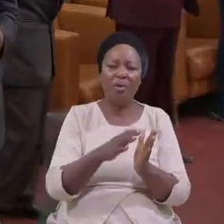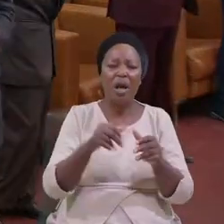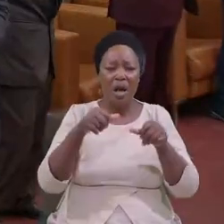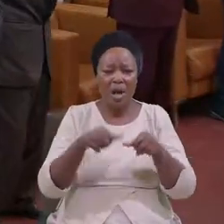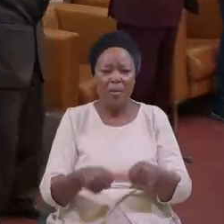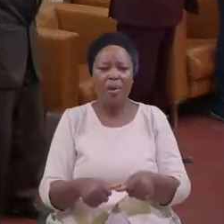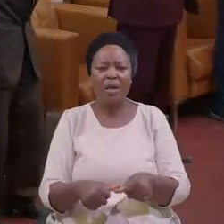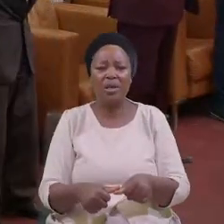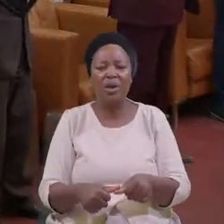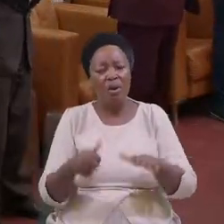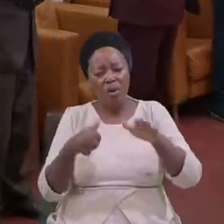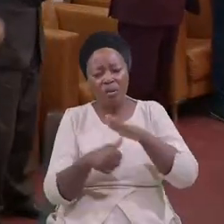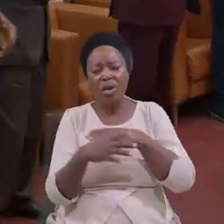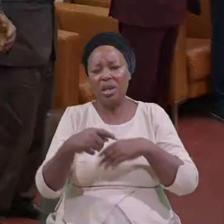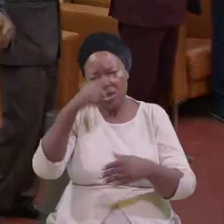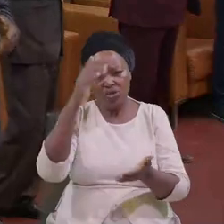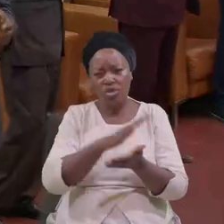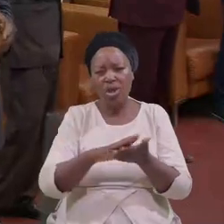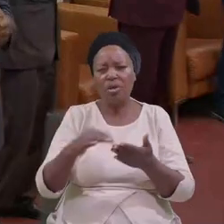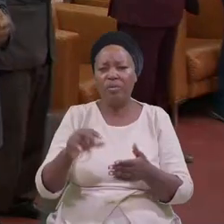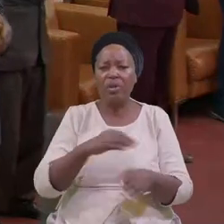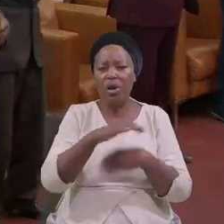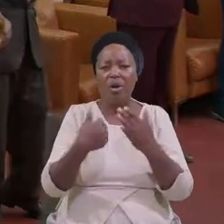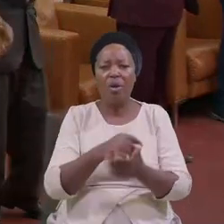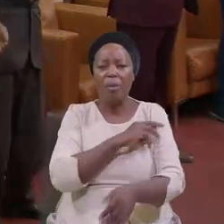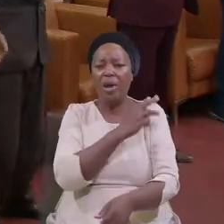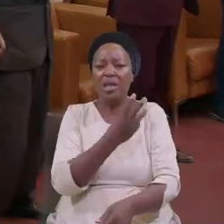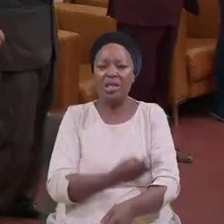Abide under the shadow of the Almighty.